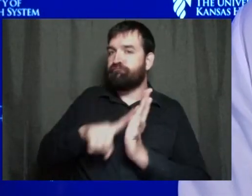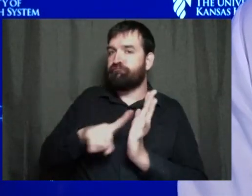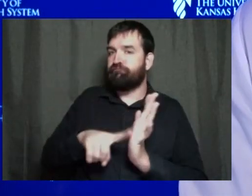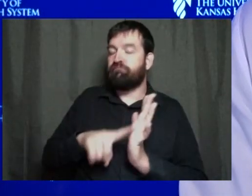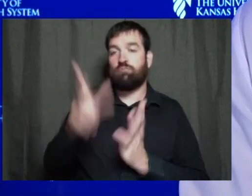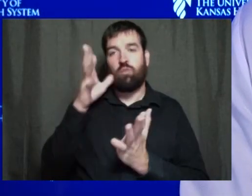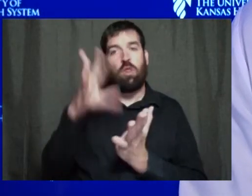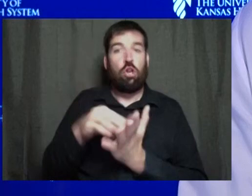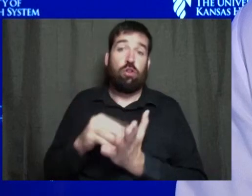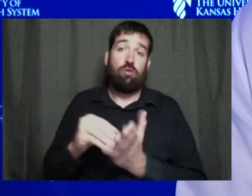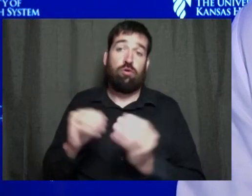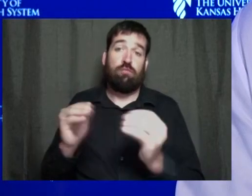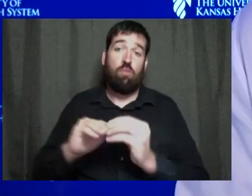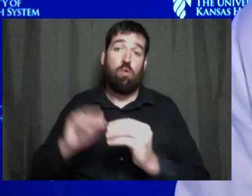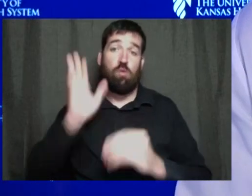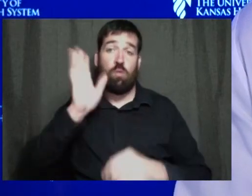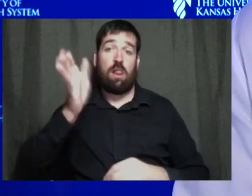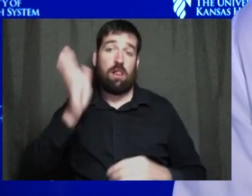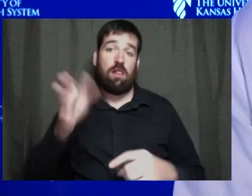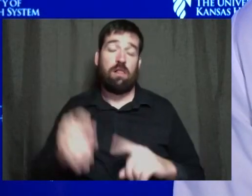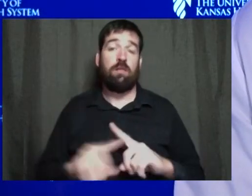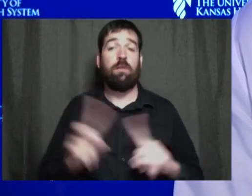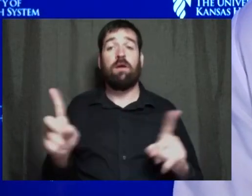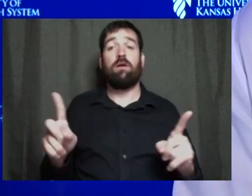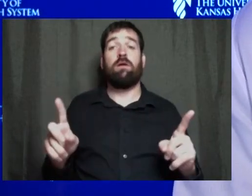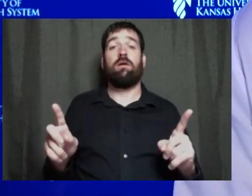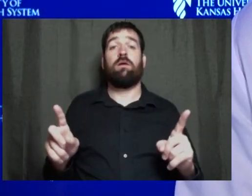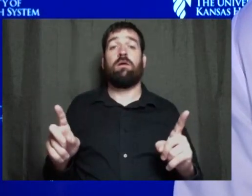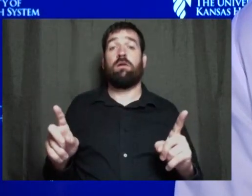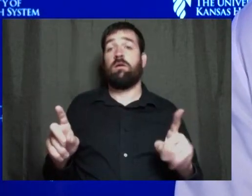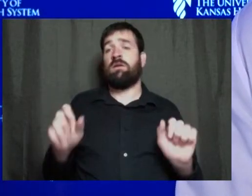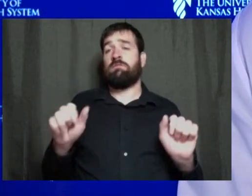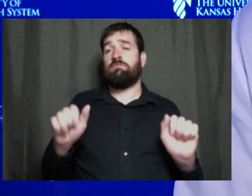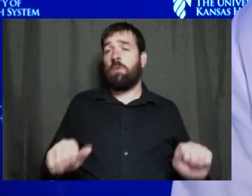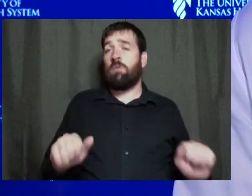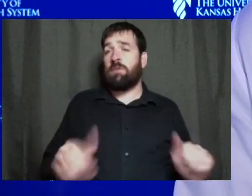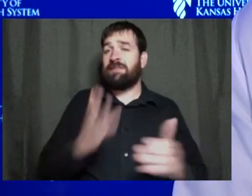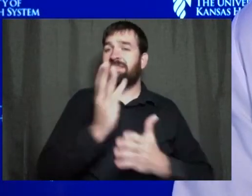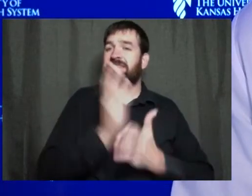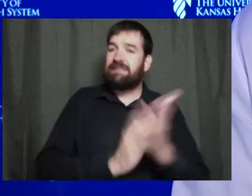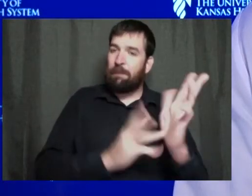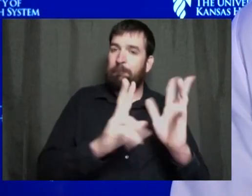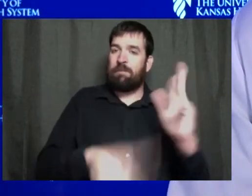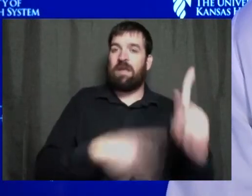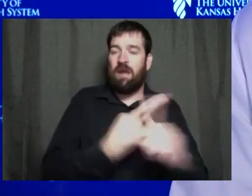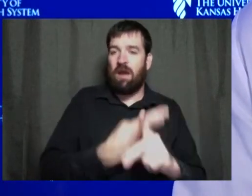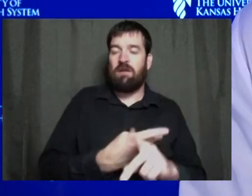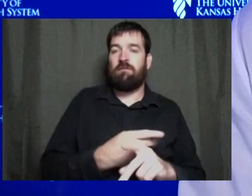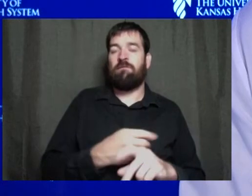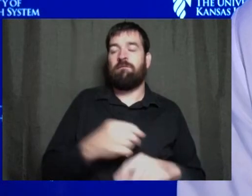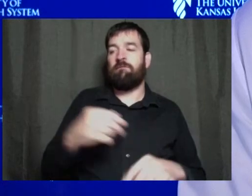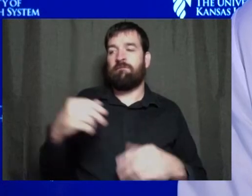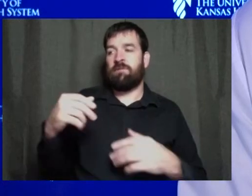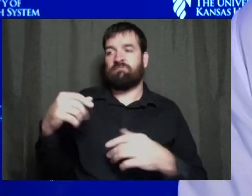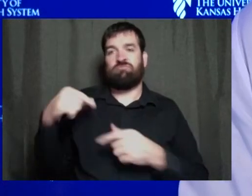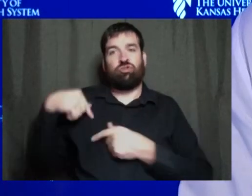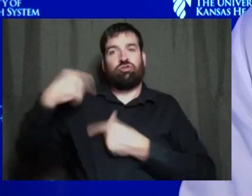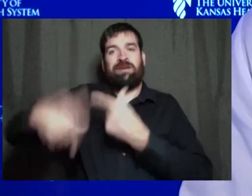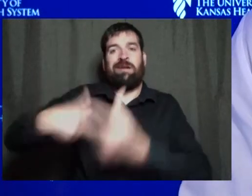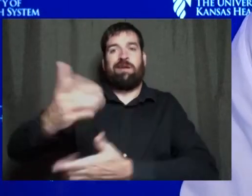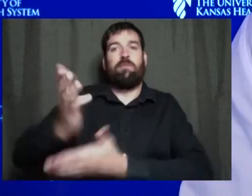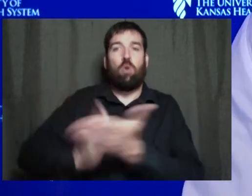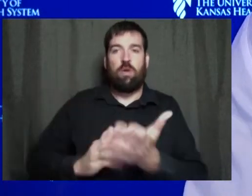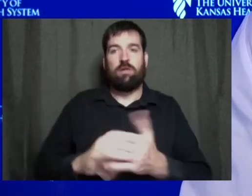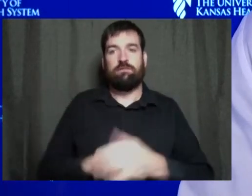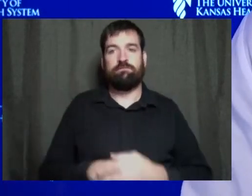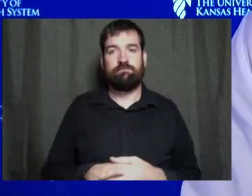goes on. But I think there probably is some sort of genetic or immunologic component to that, but we just